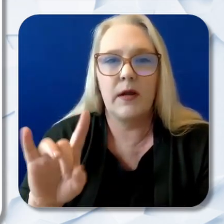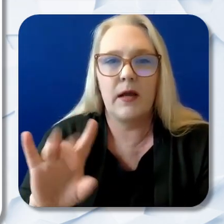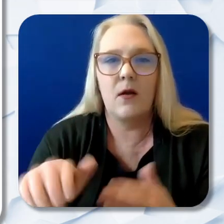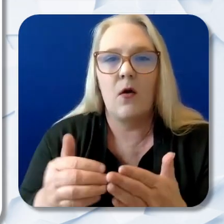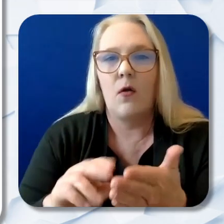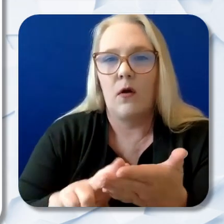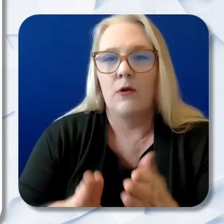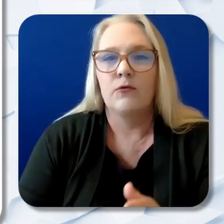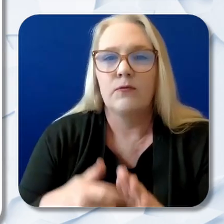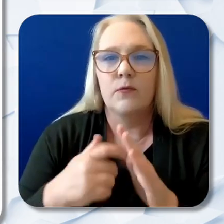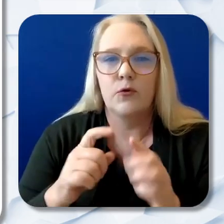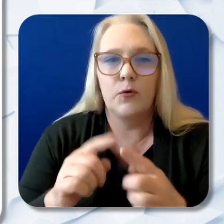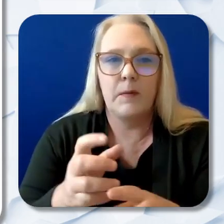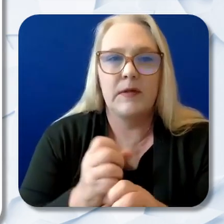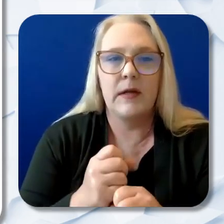per program year.